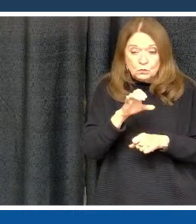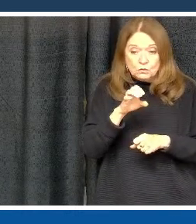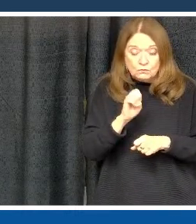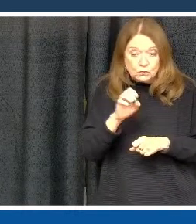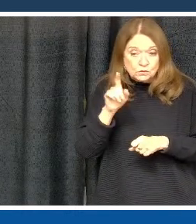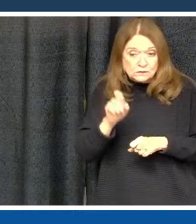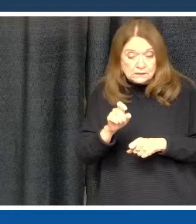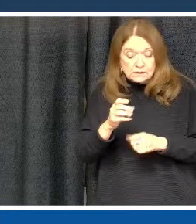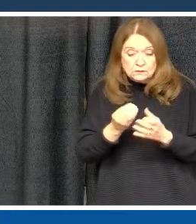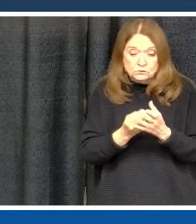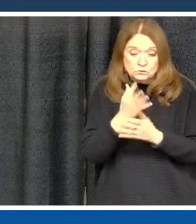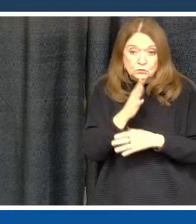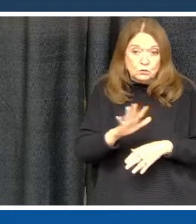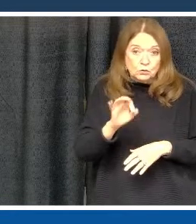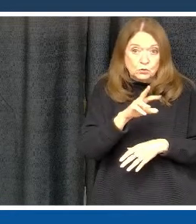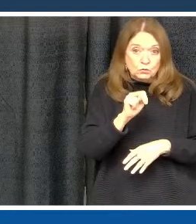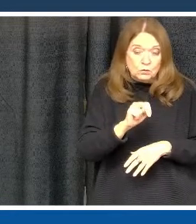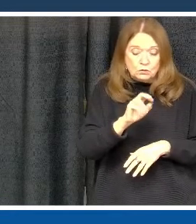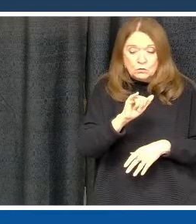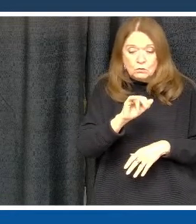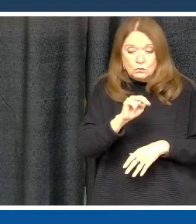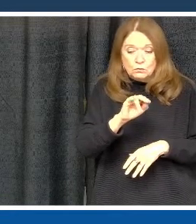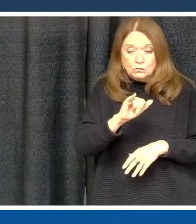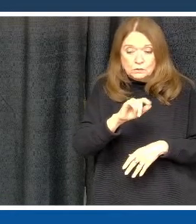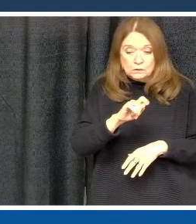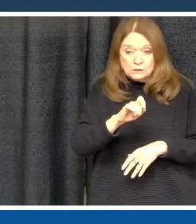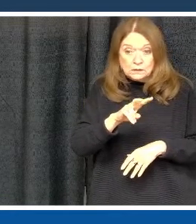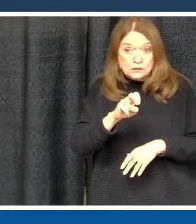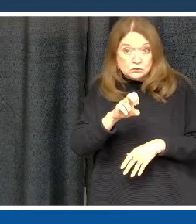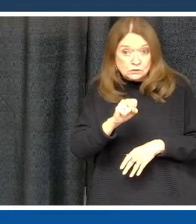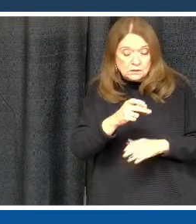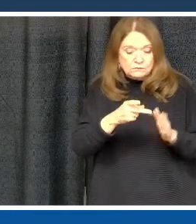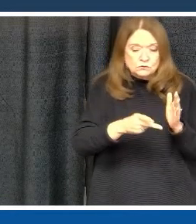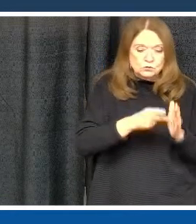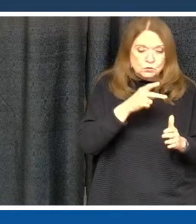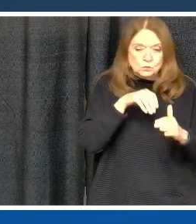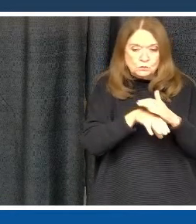own initiatives, dual enrollment in college